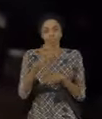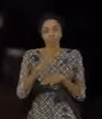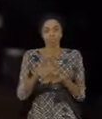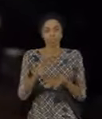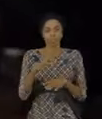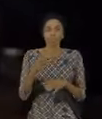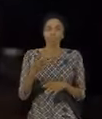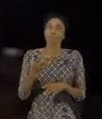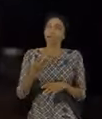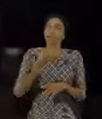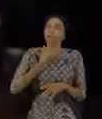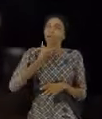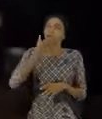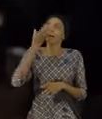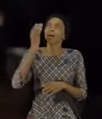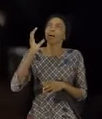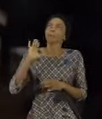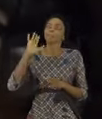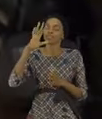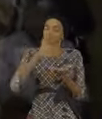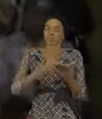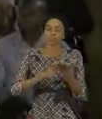echoing his imminence,